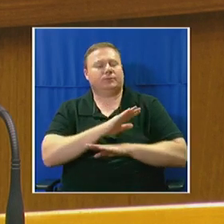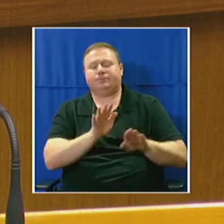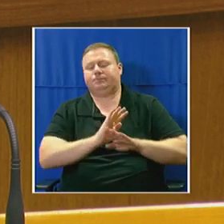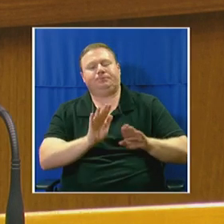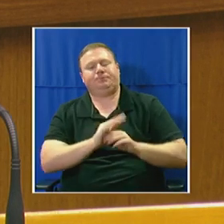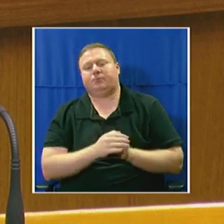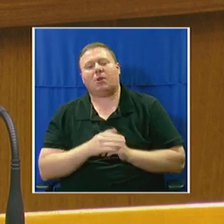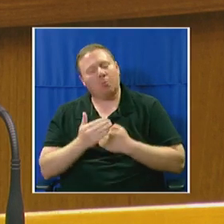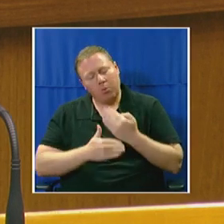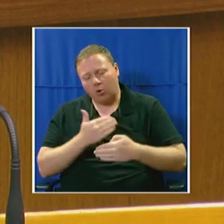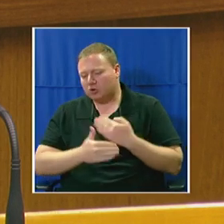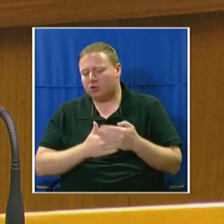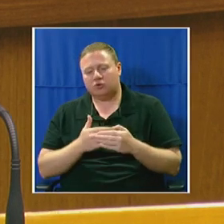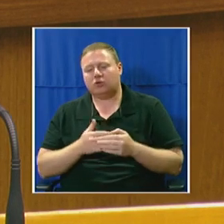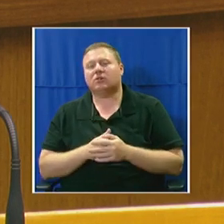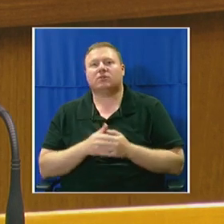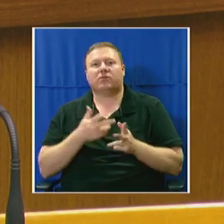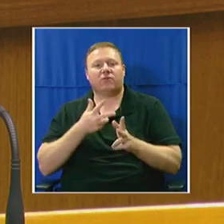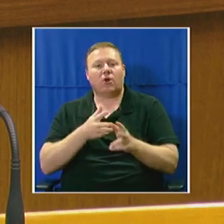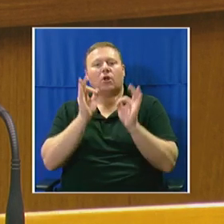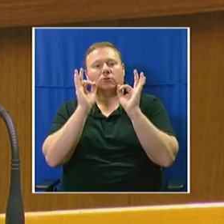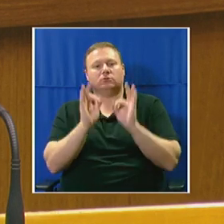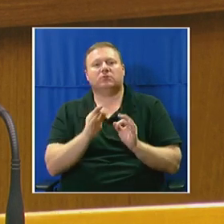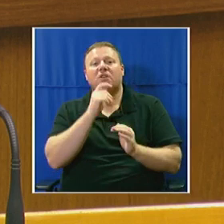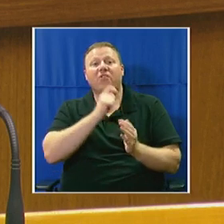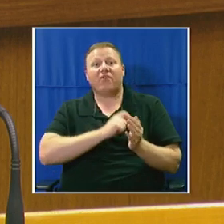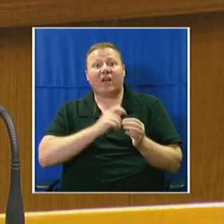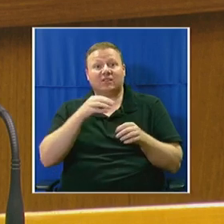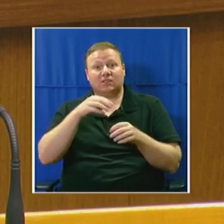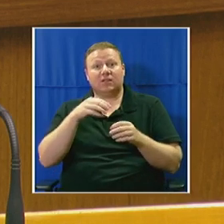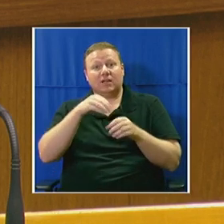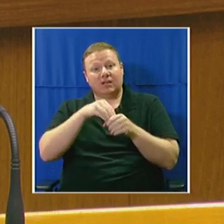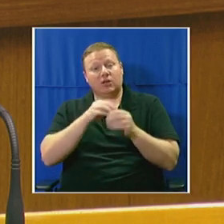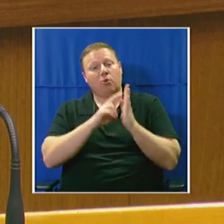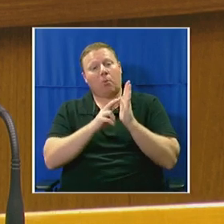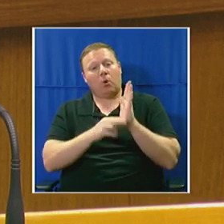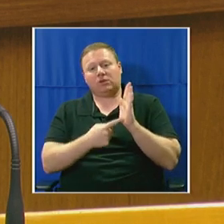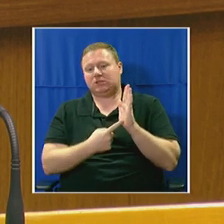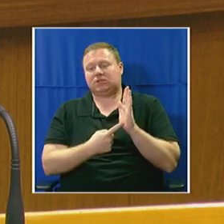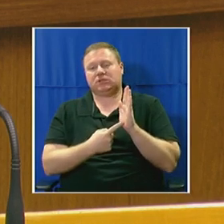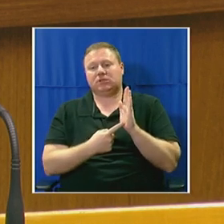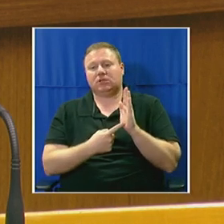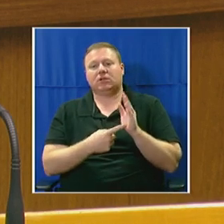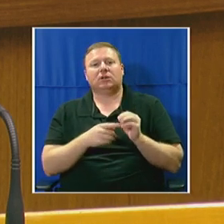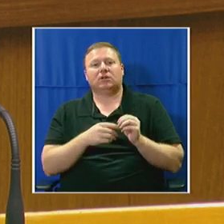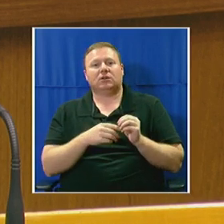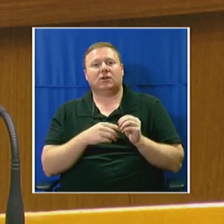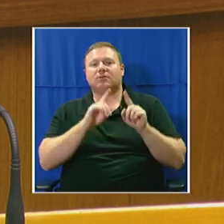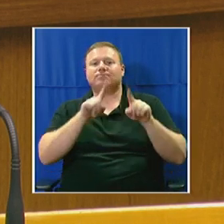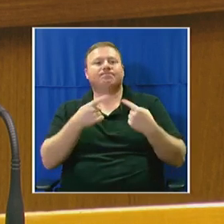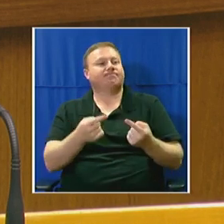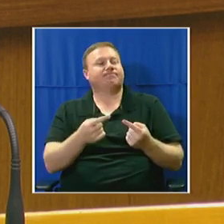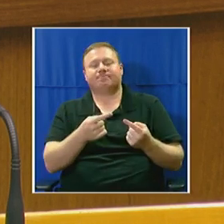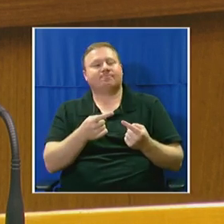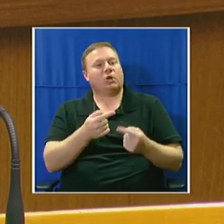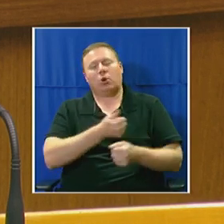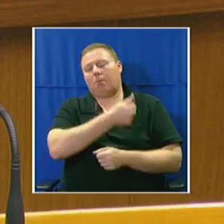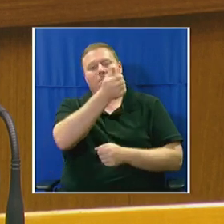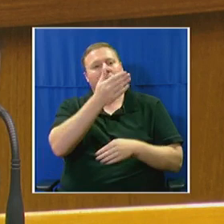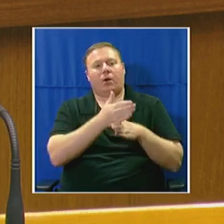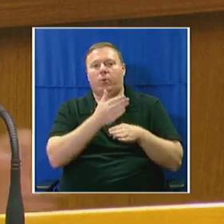to the office of Deputy national public prosecutor in the matter of advocate mby the national Freedom Party is of the similar